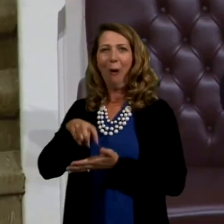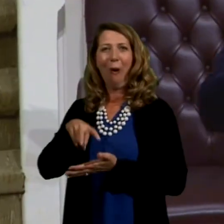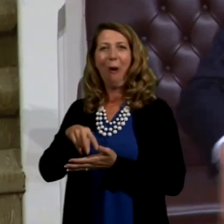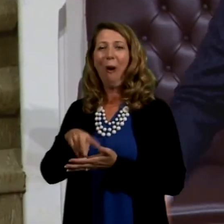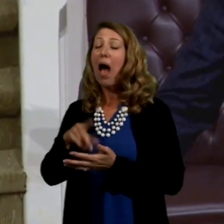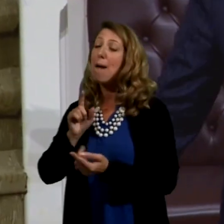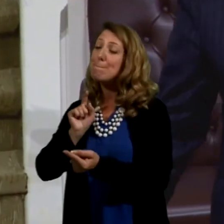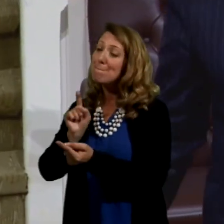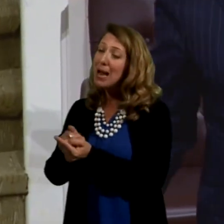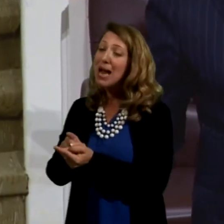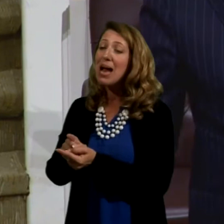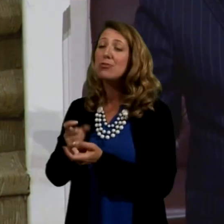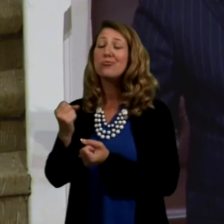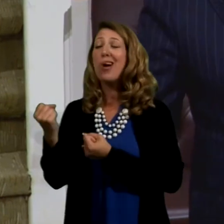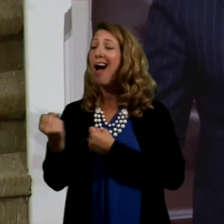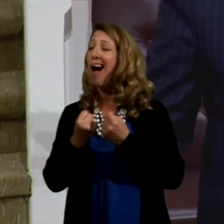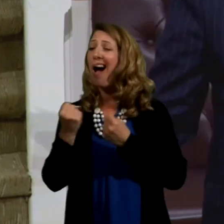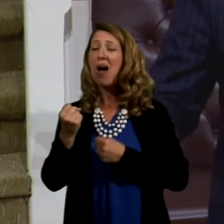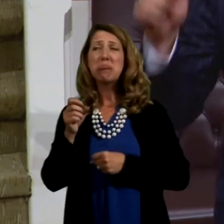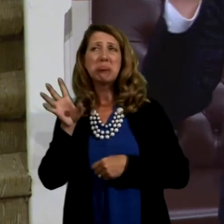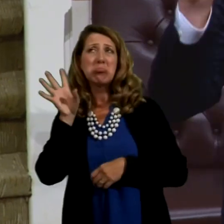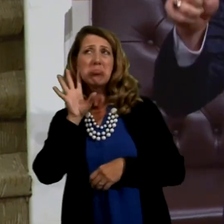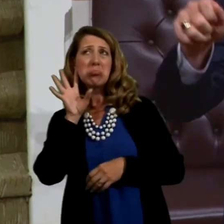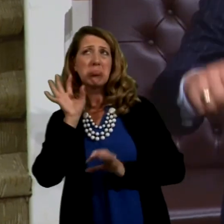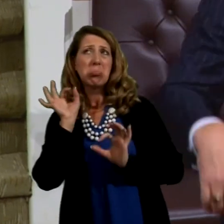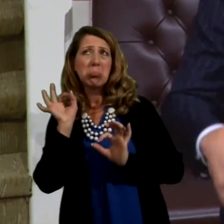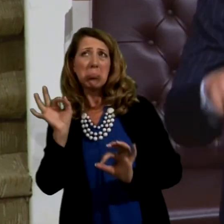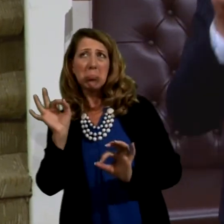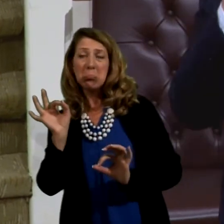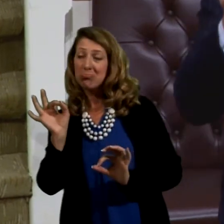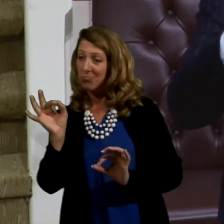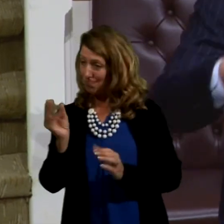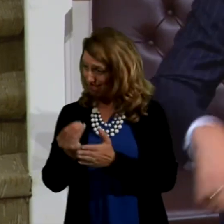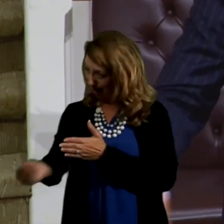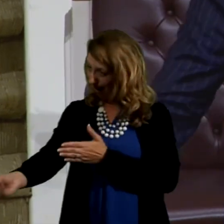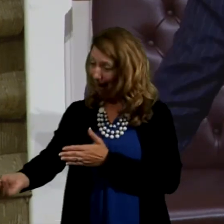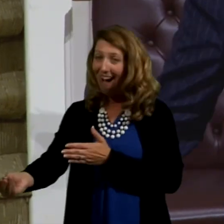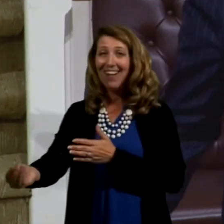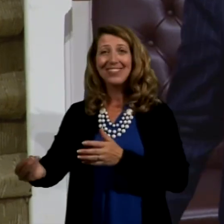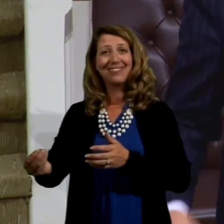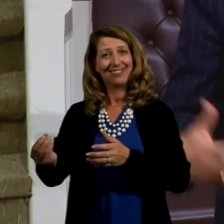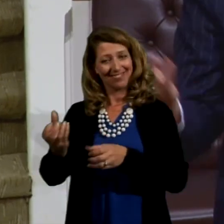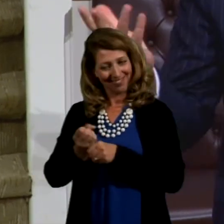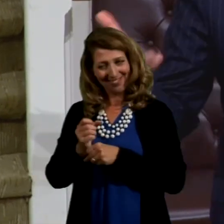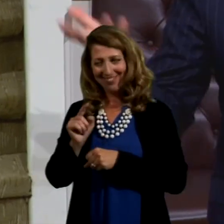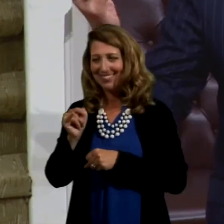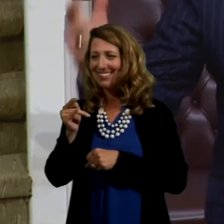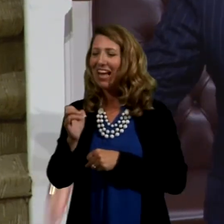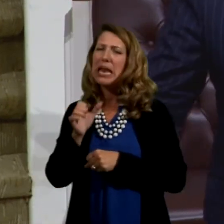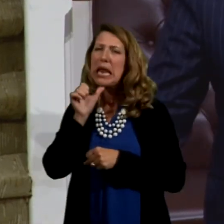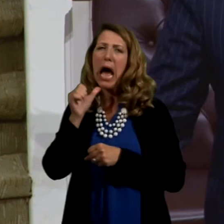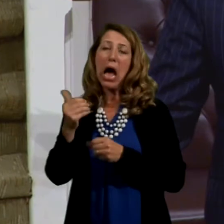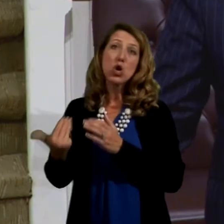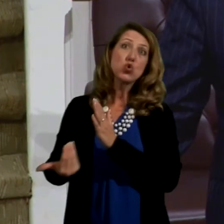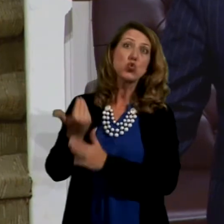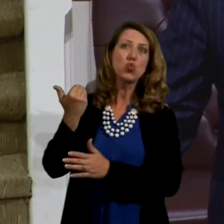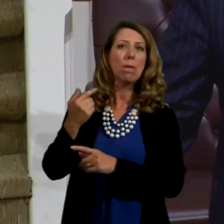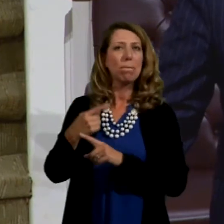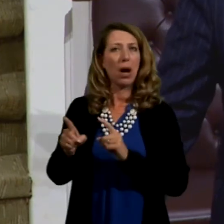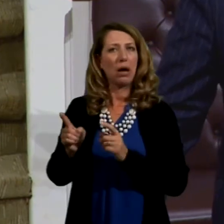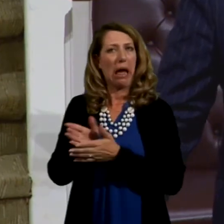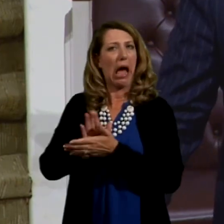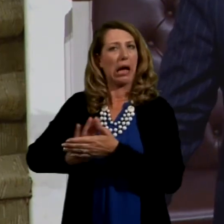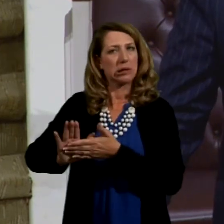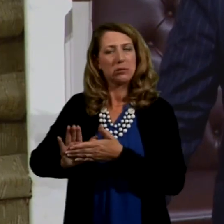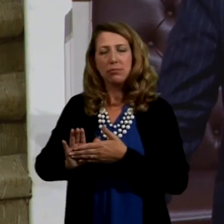drove the car. It sounded pretty good. And that night, I drove home with the keys and the title to a car. It wasn't a new car, but it was a car.